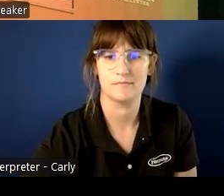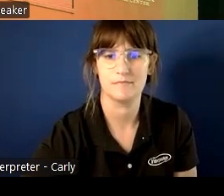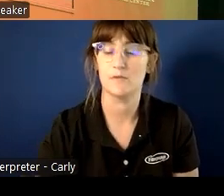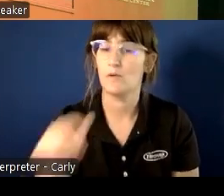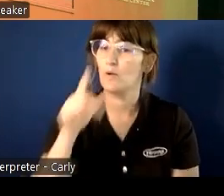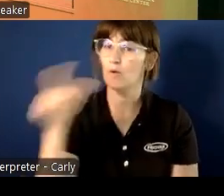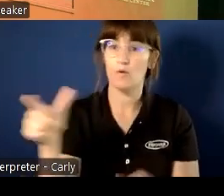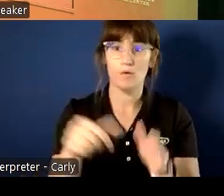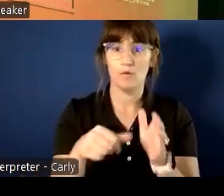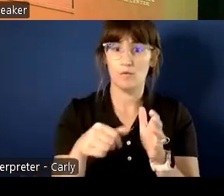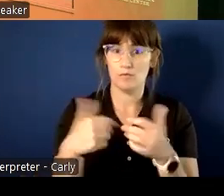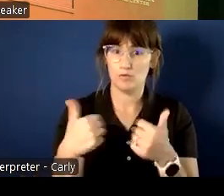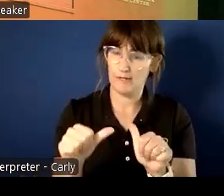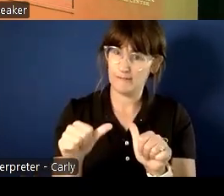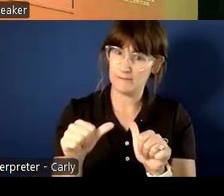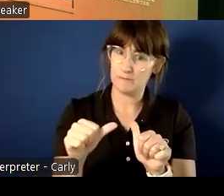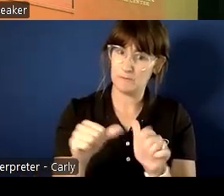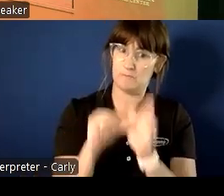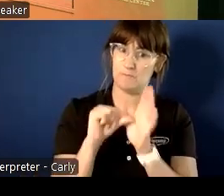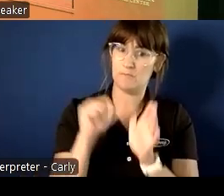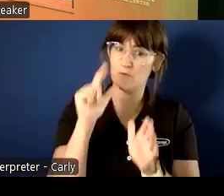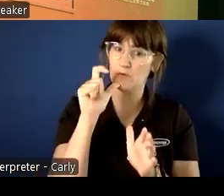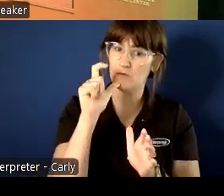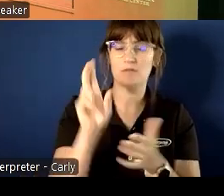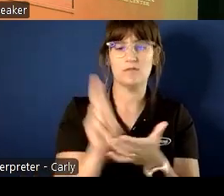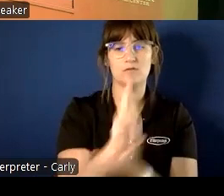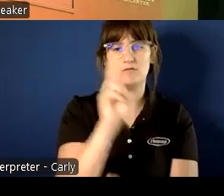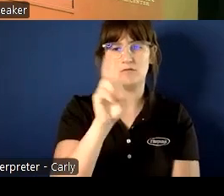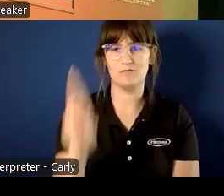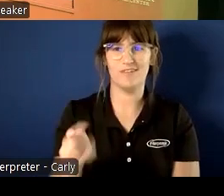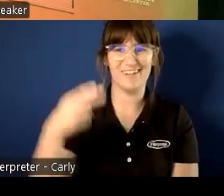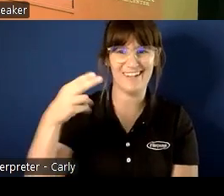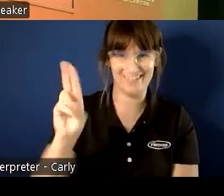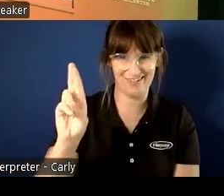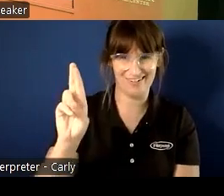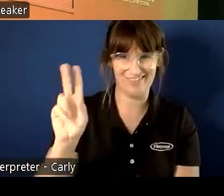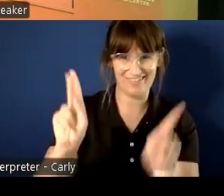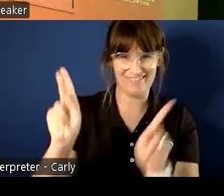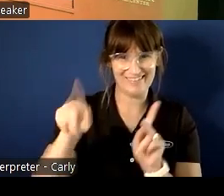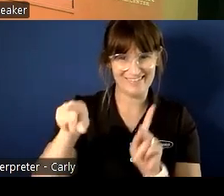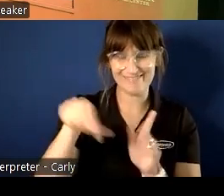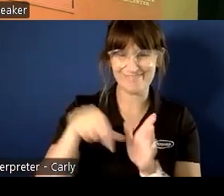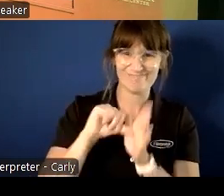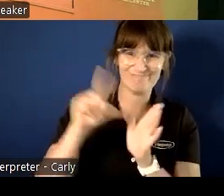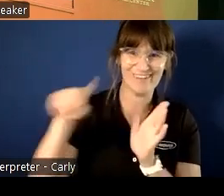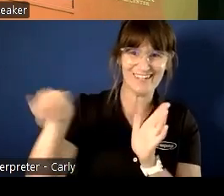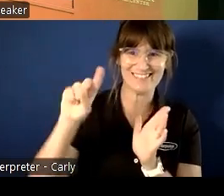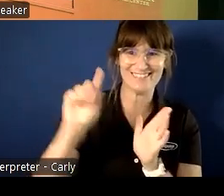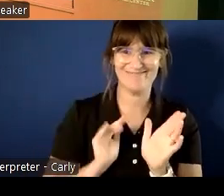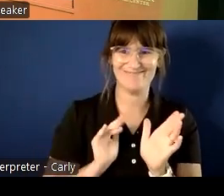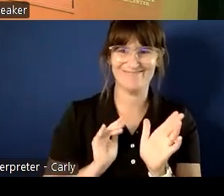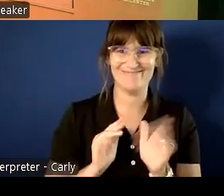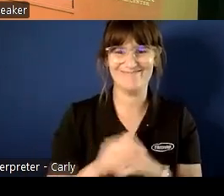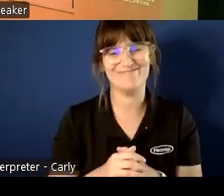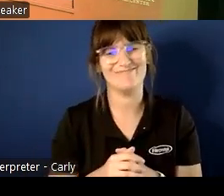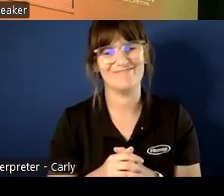to impress University of Rochester HR folks. That's what it essentially comes down to, because they're the folks